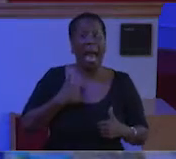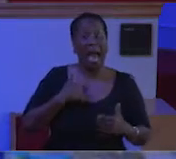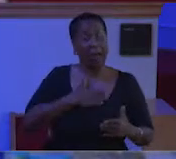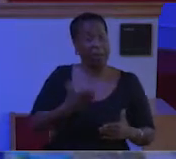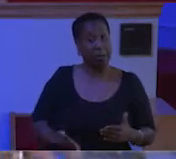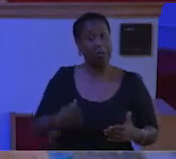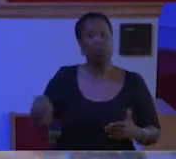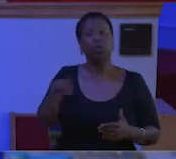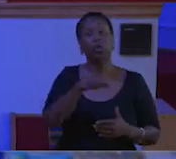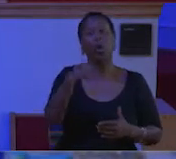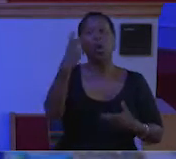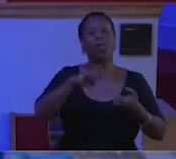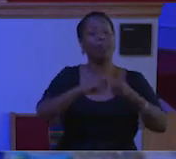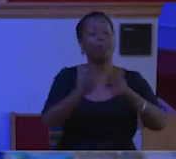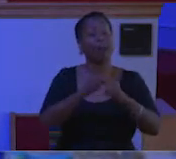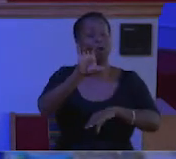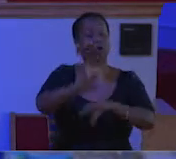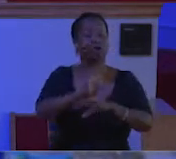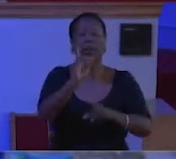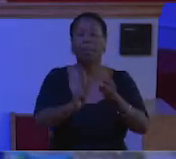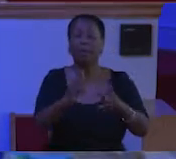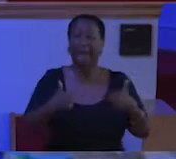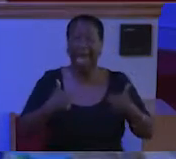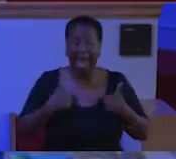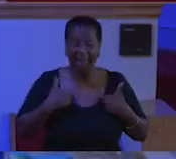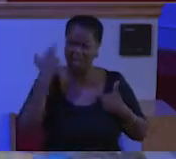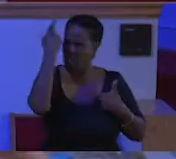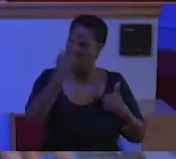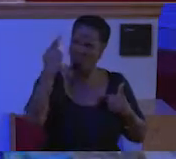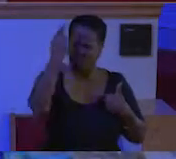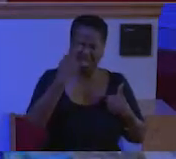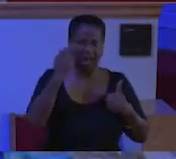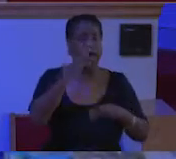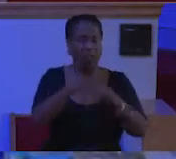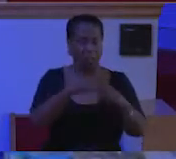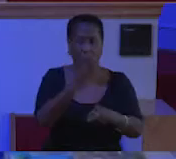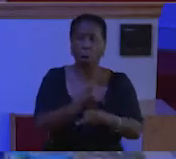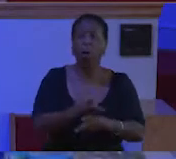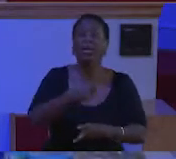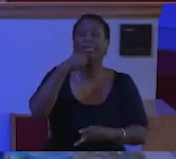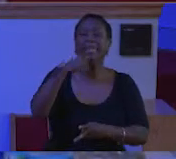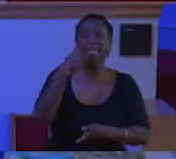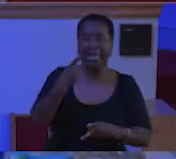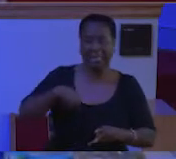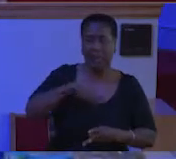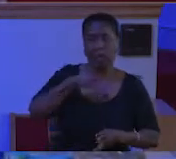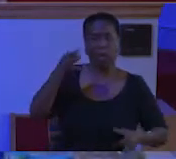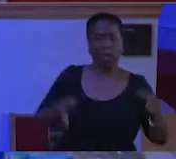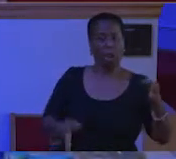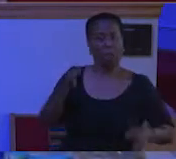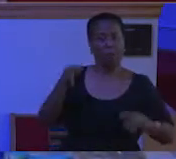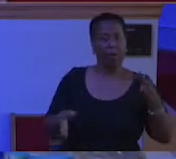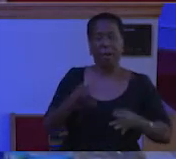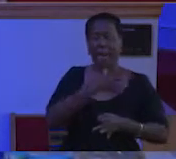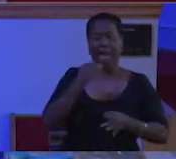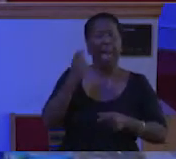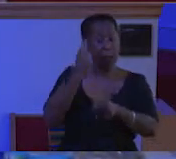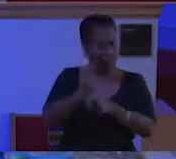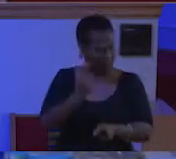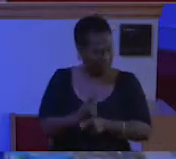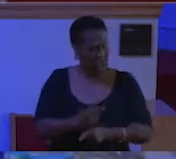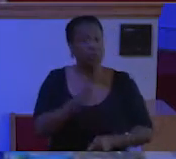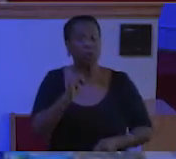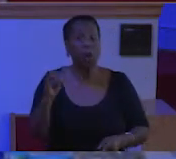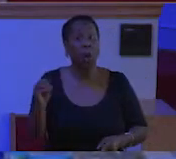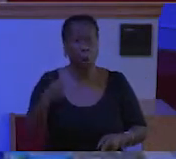to you one of the problems that church folk have, and the reason that the world says that we are so judgmental, and rightfully so,